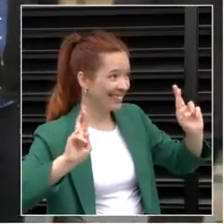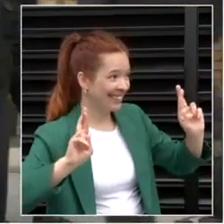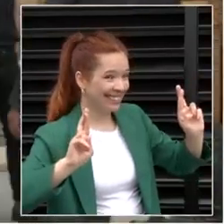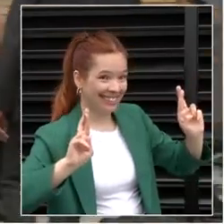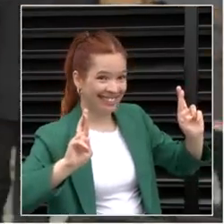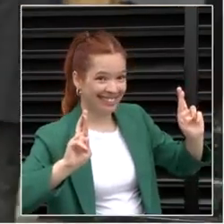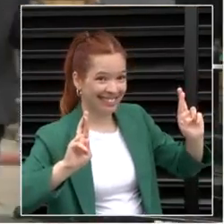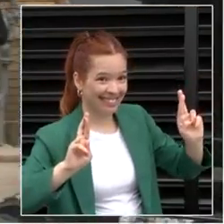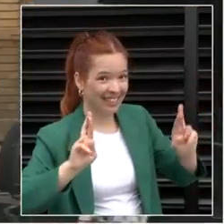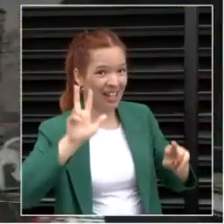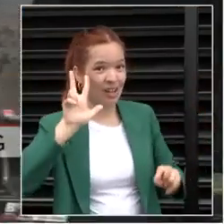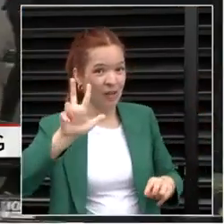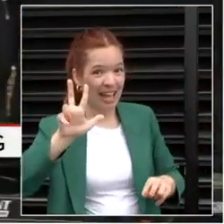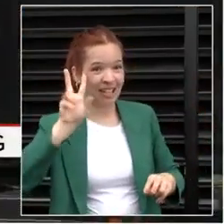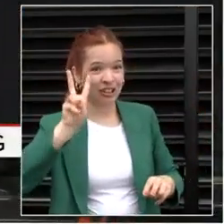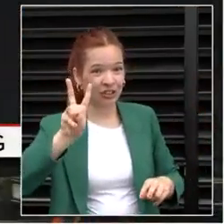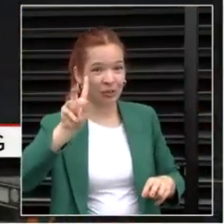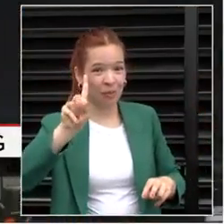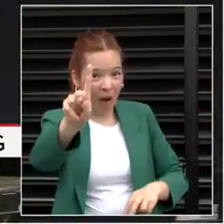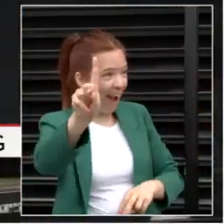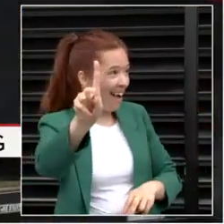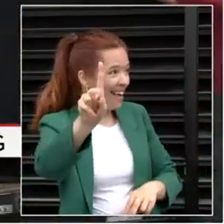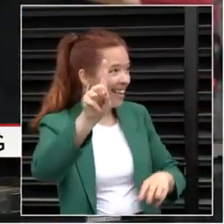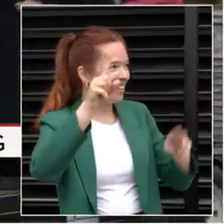3, 2, 1.